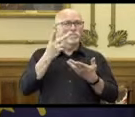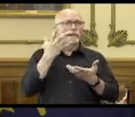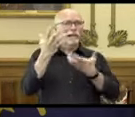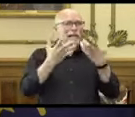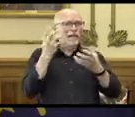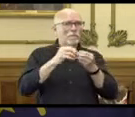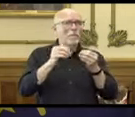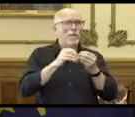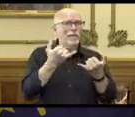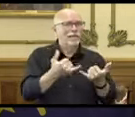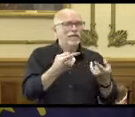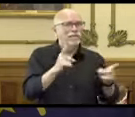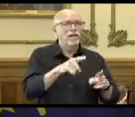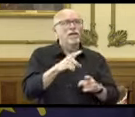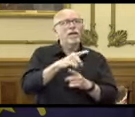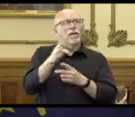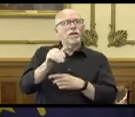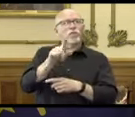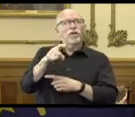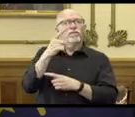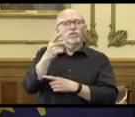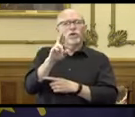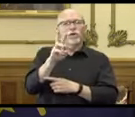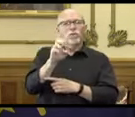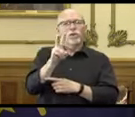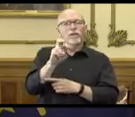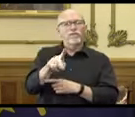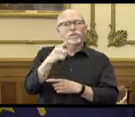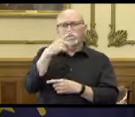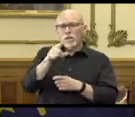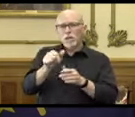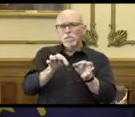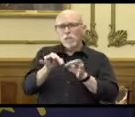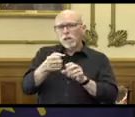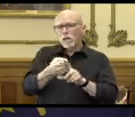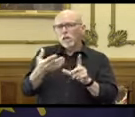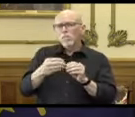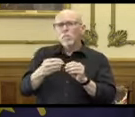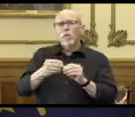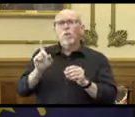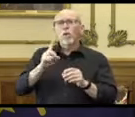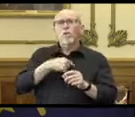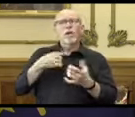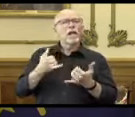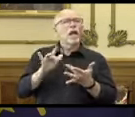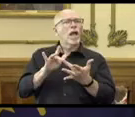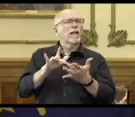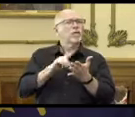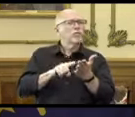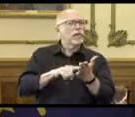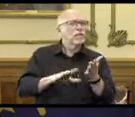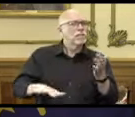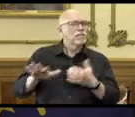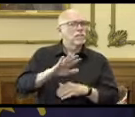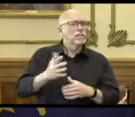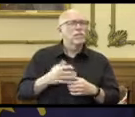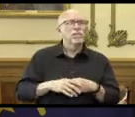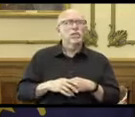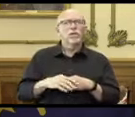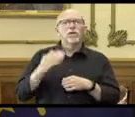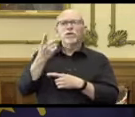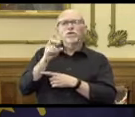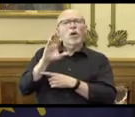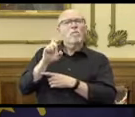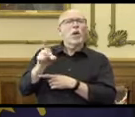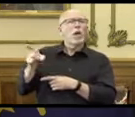is perhaps a question for Dr. Weaver. If you could talk a bit about where we are in terms of contact tracing. I know Dr.